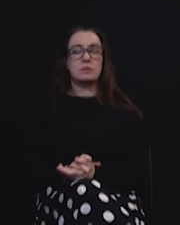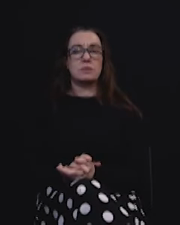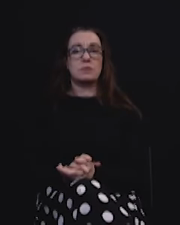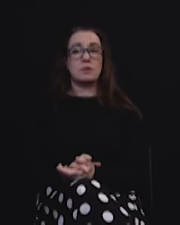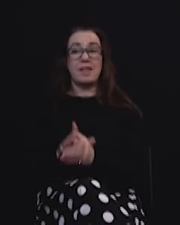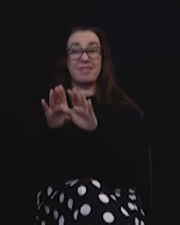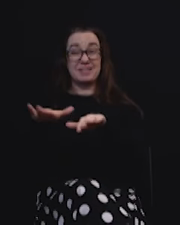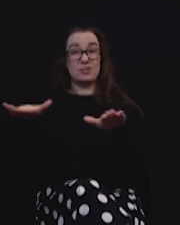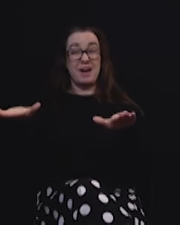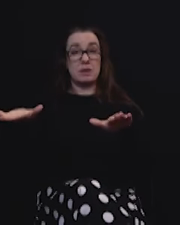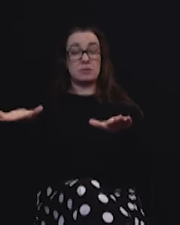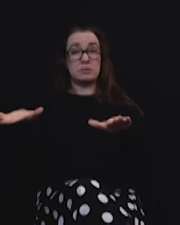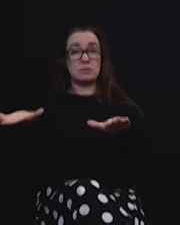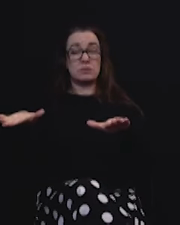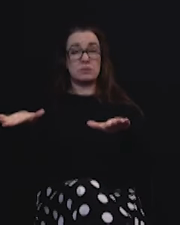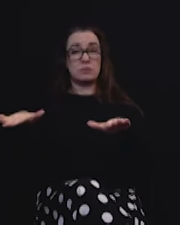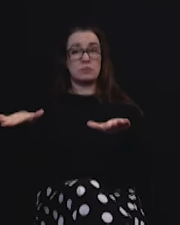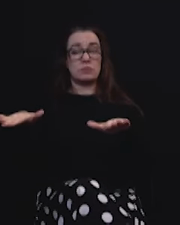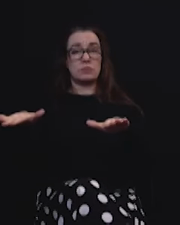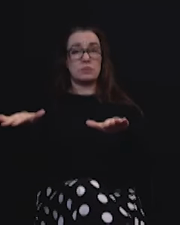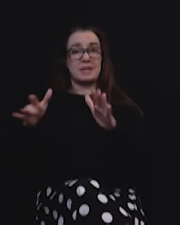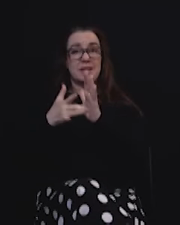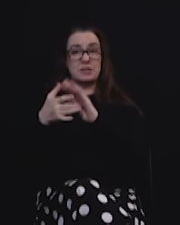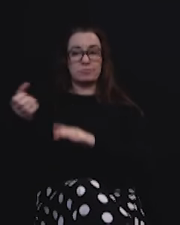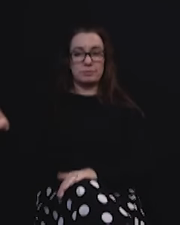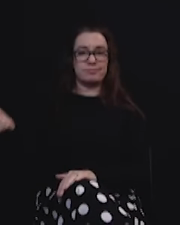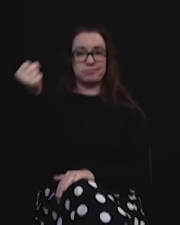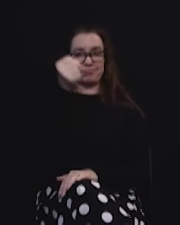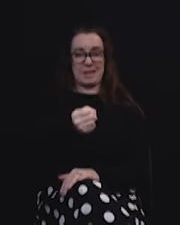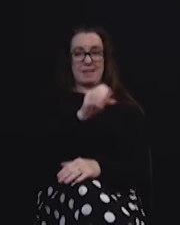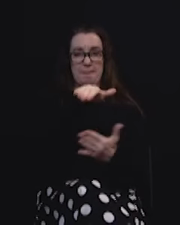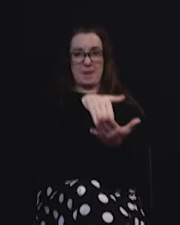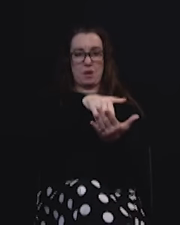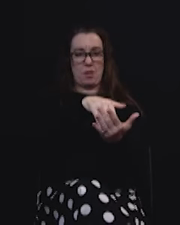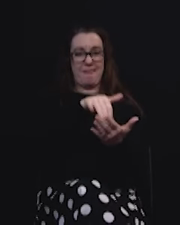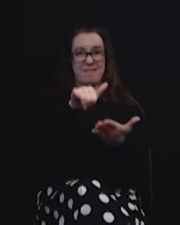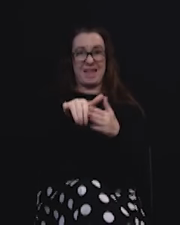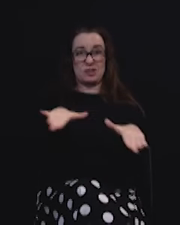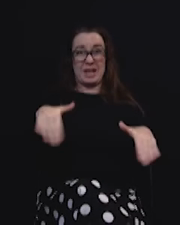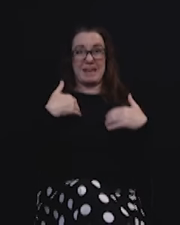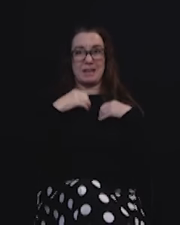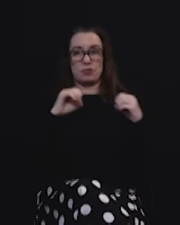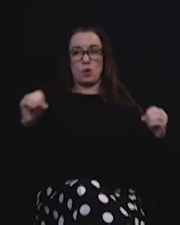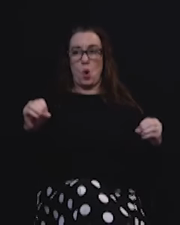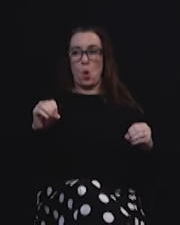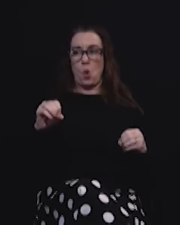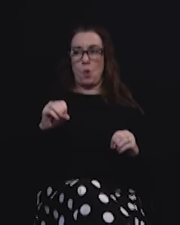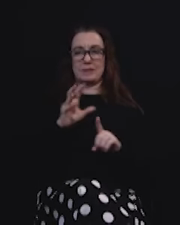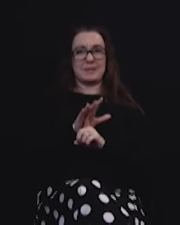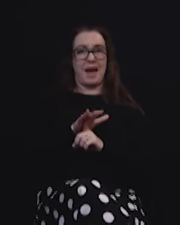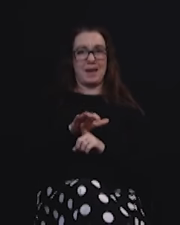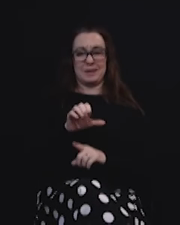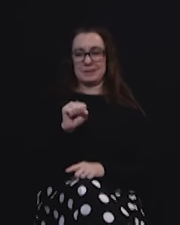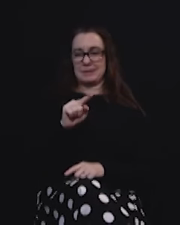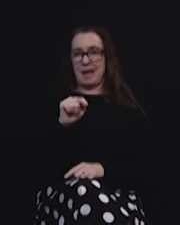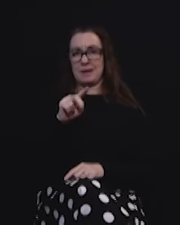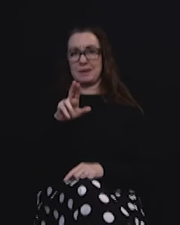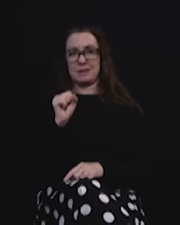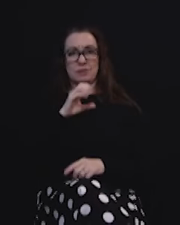The child that Jesus put in the middle of his disciples, that child had no status. That child had no power,